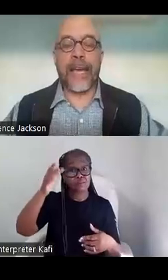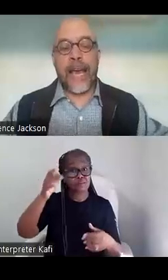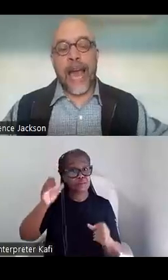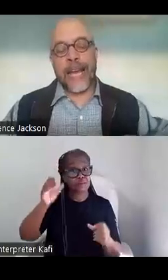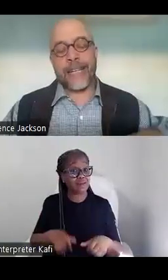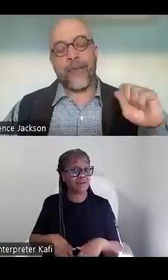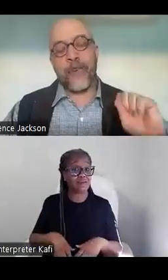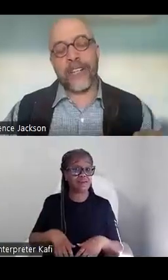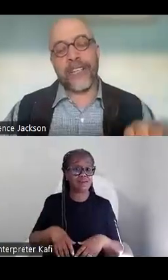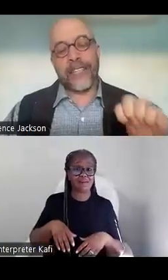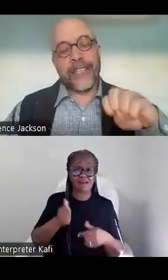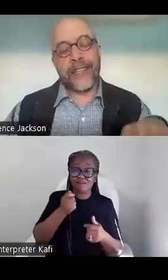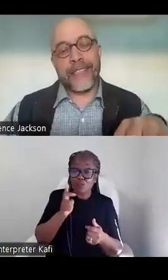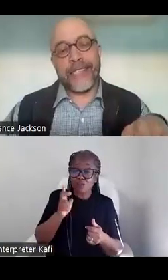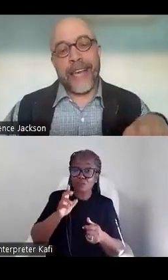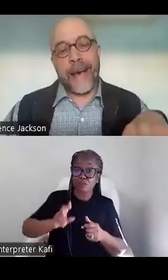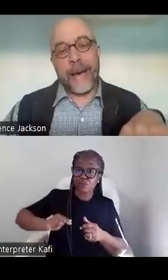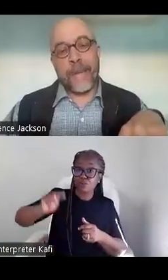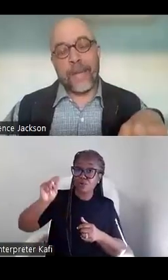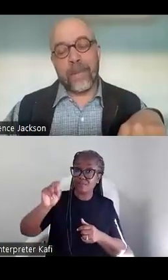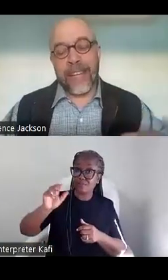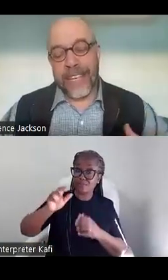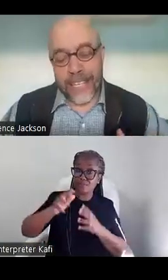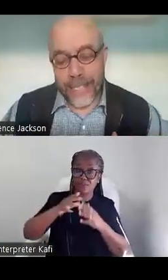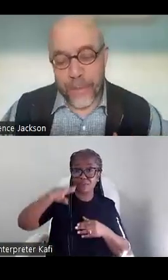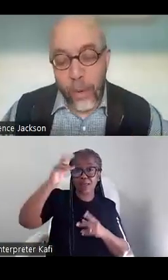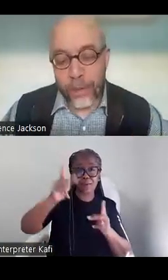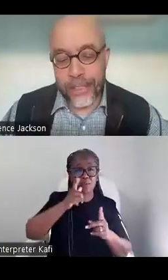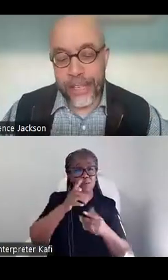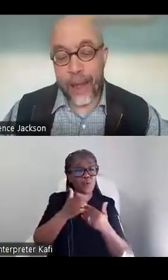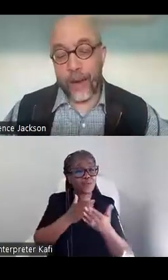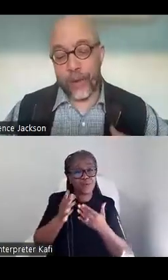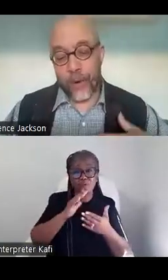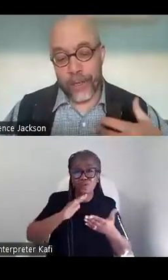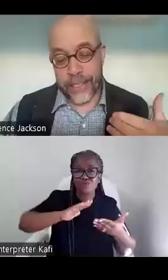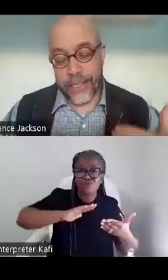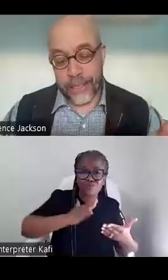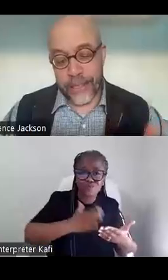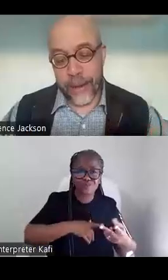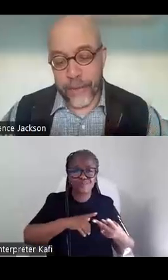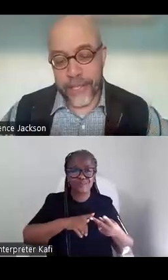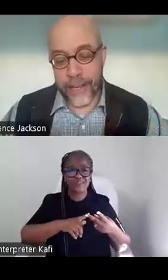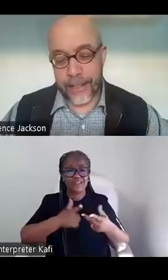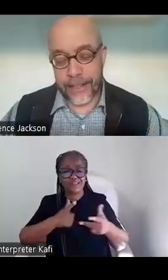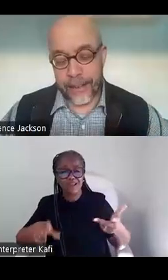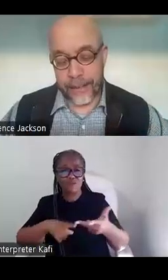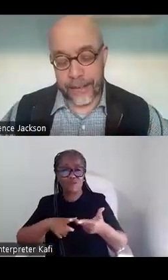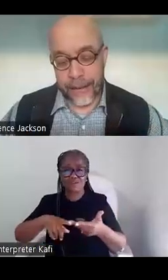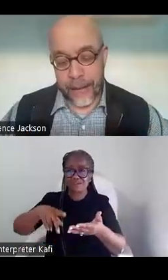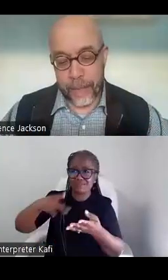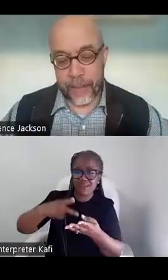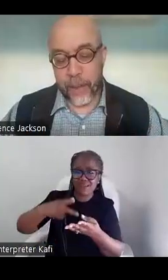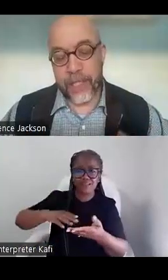music, it really does. It gets boiled down, or it gets emphasized